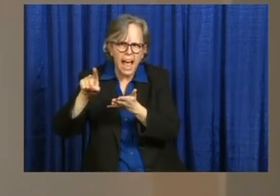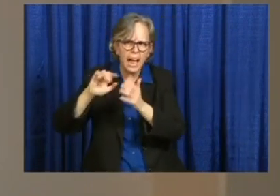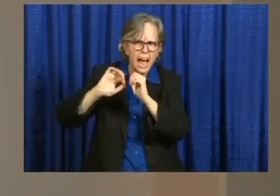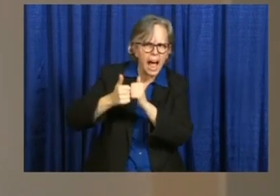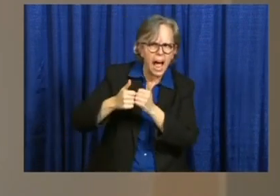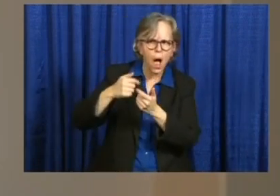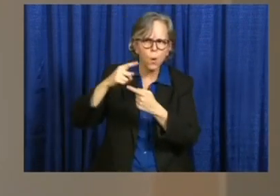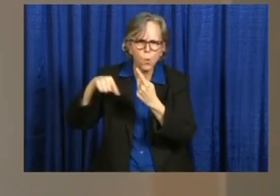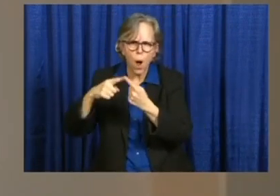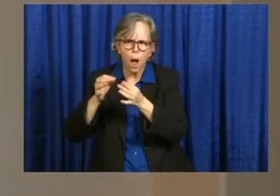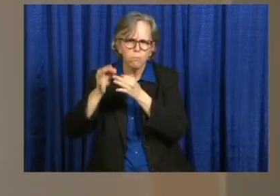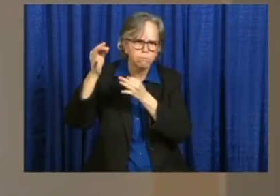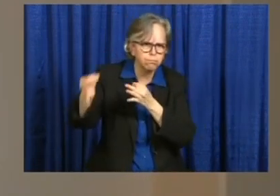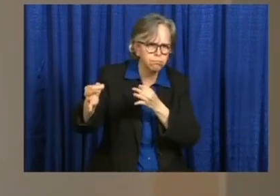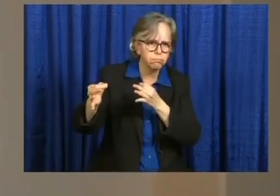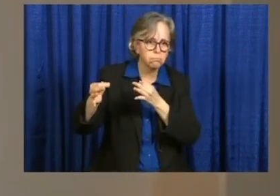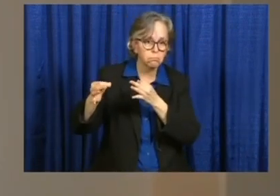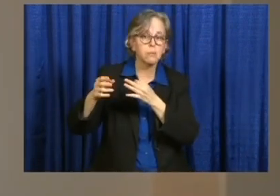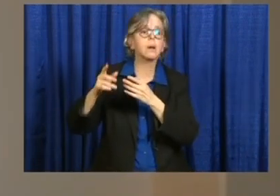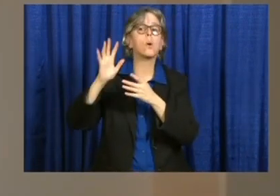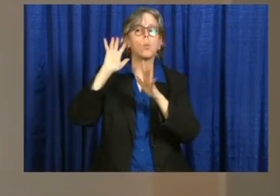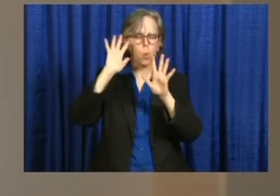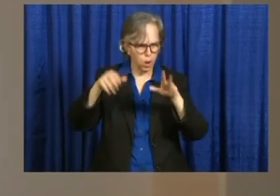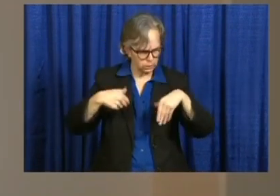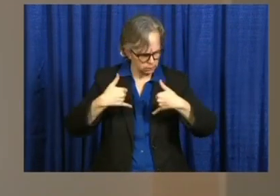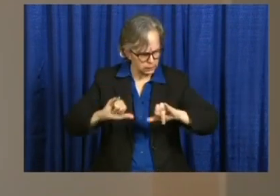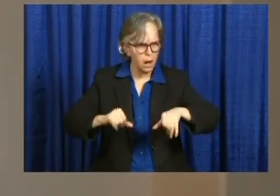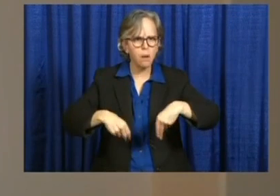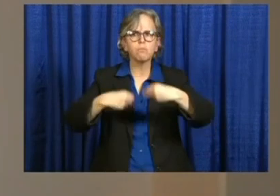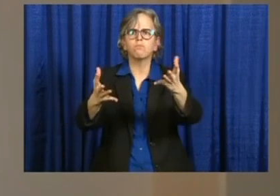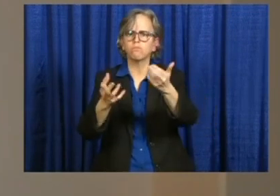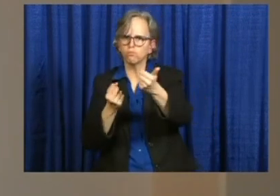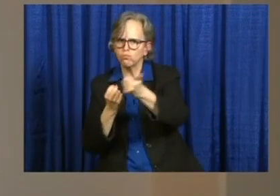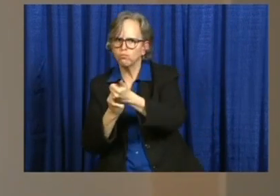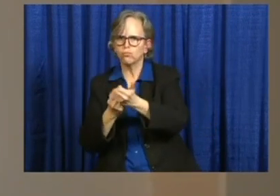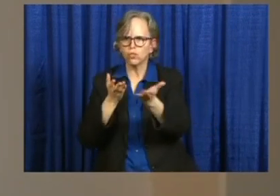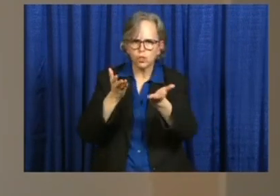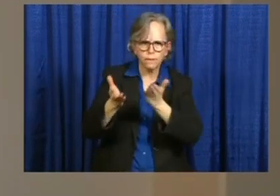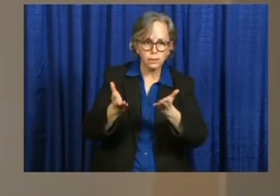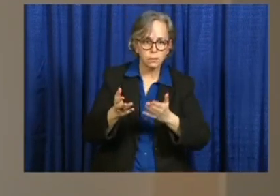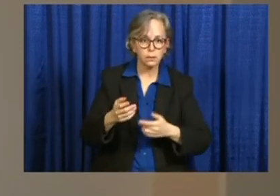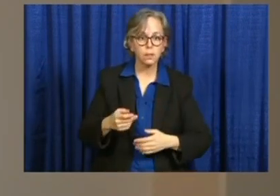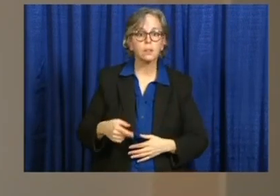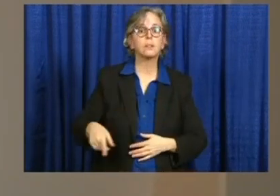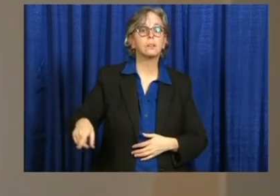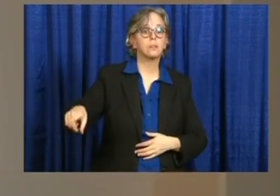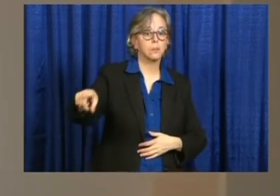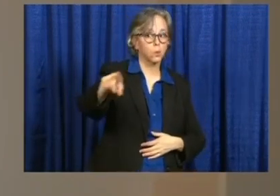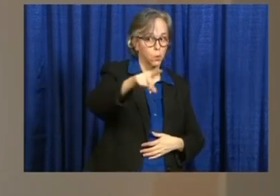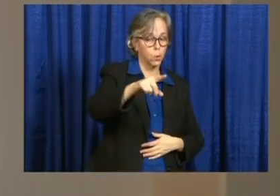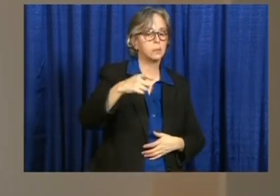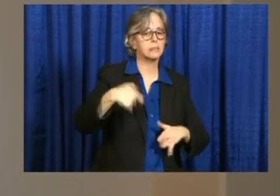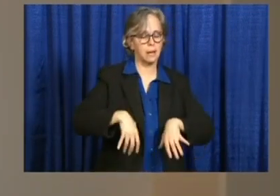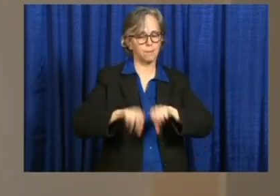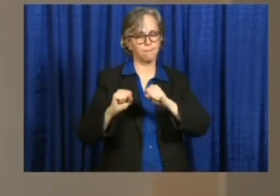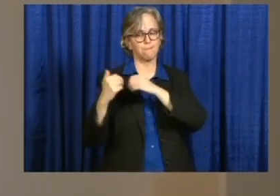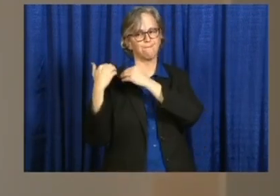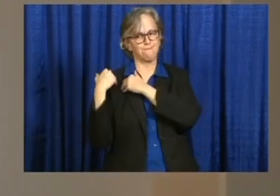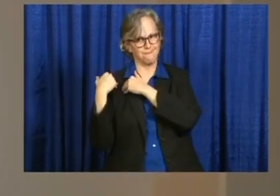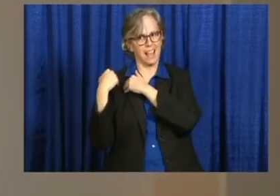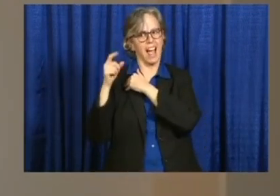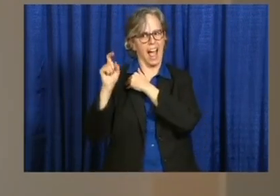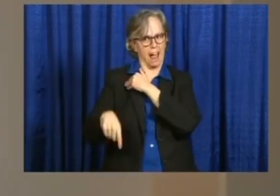services should be extended to you through your insurer. This is all